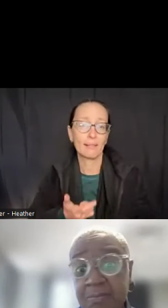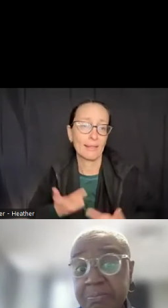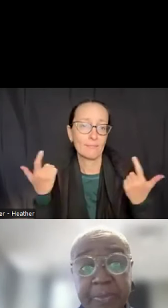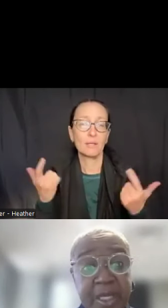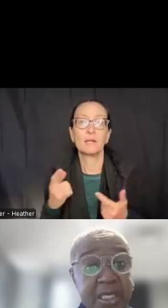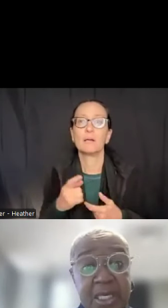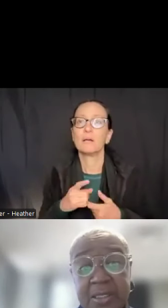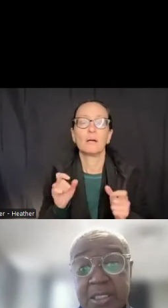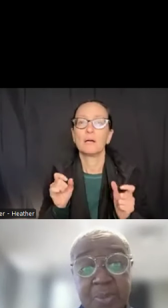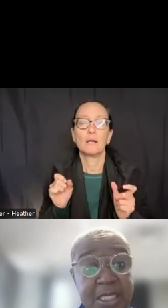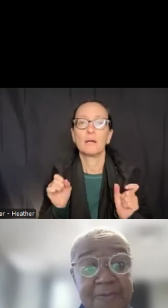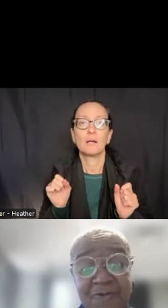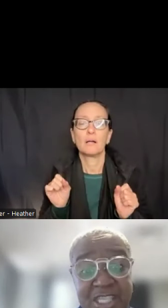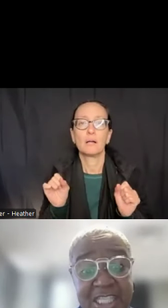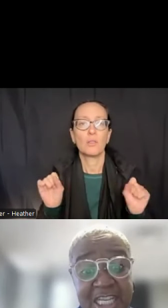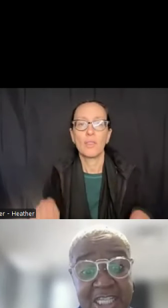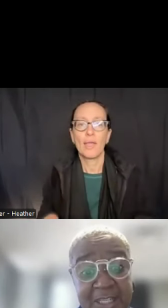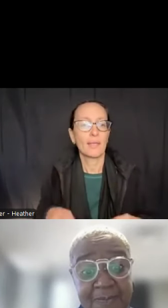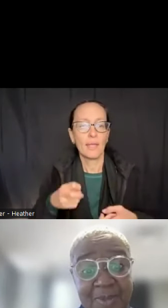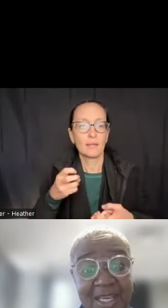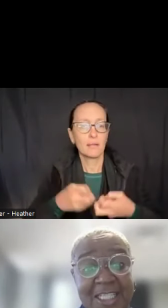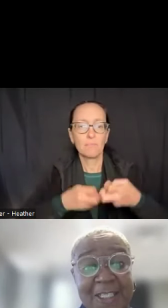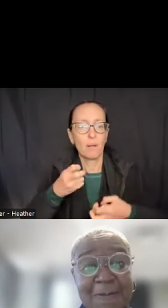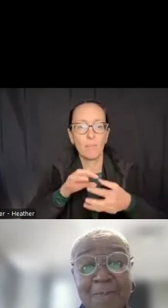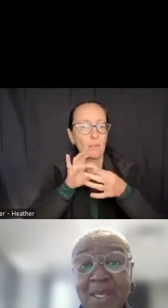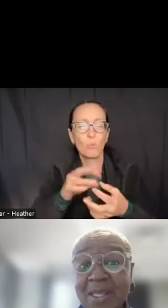anything. It could be visitation.